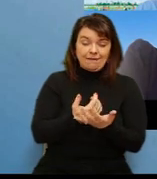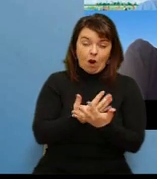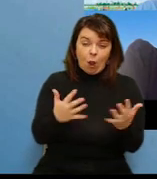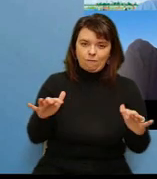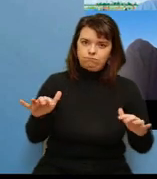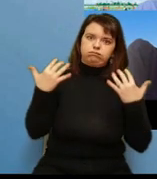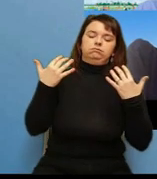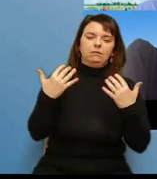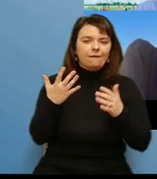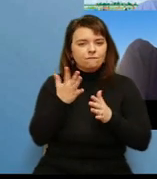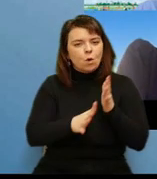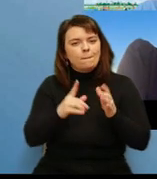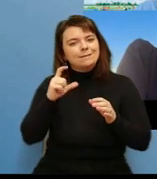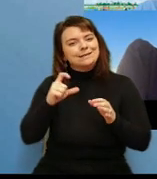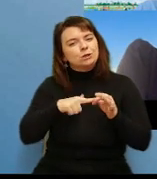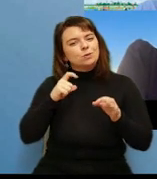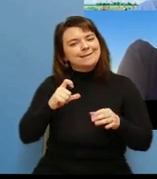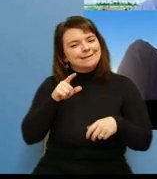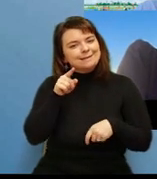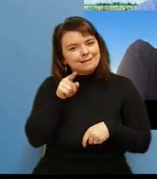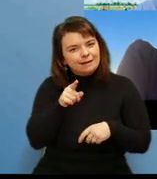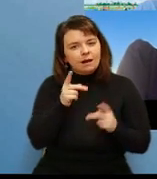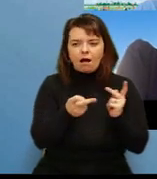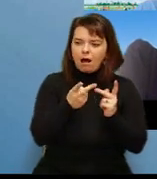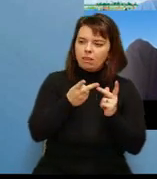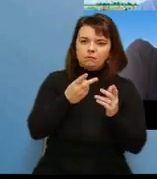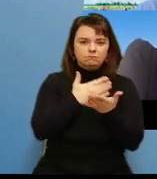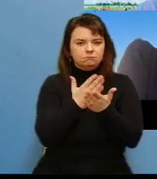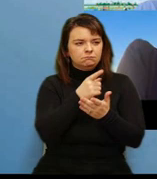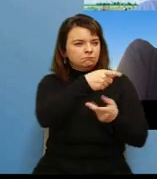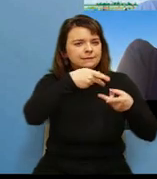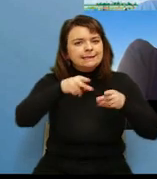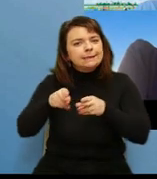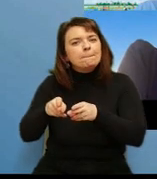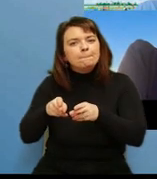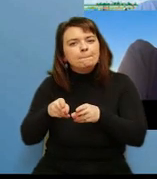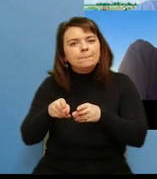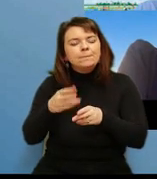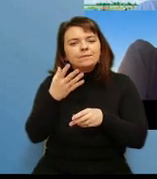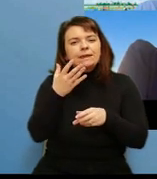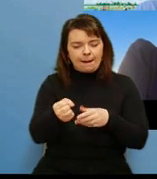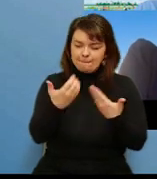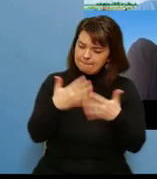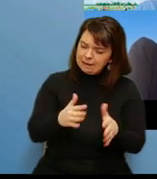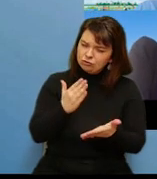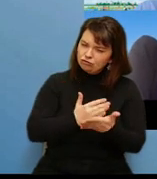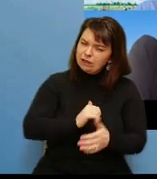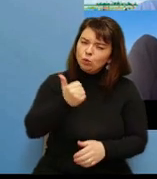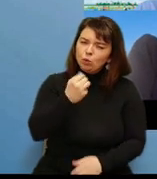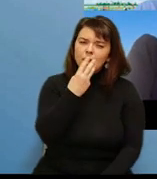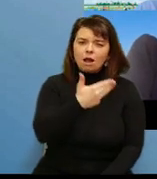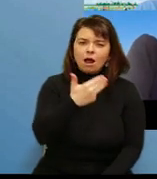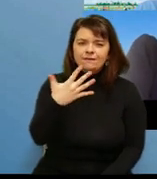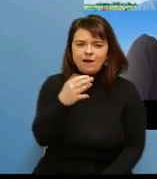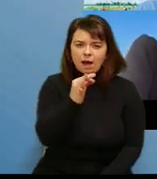what is peculiar about Norwich is it has received a lot of attention from CQC in the recently than other parts